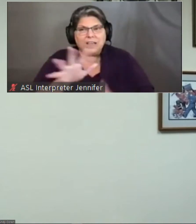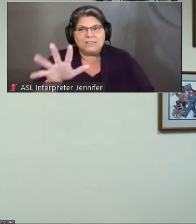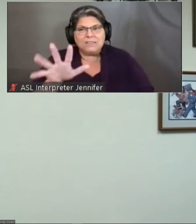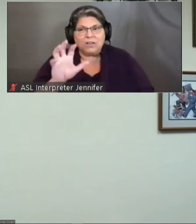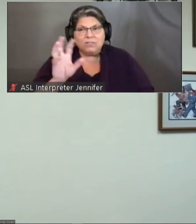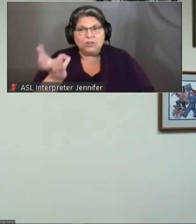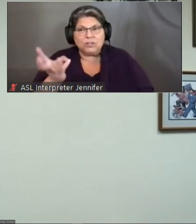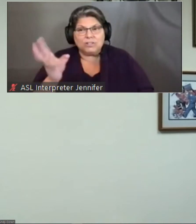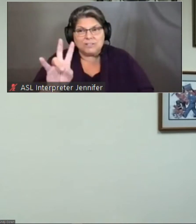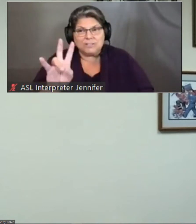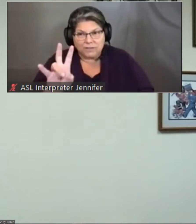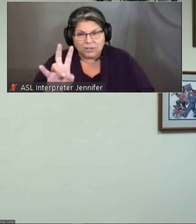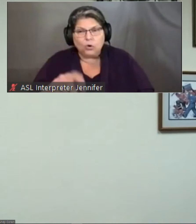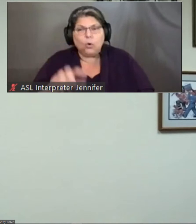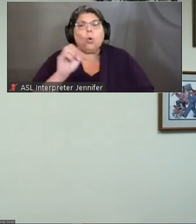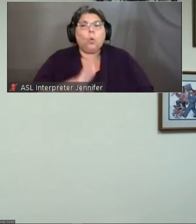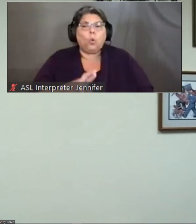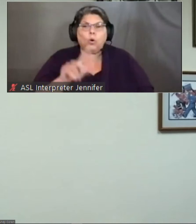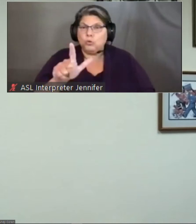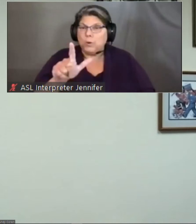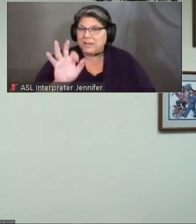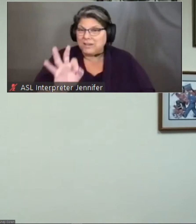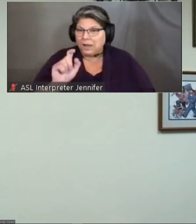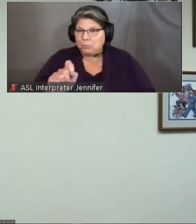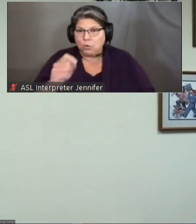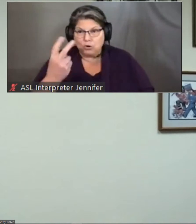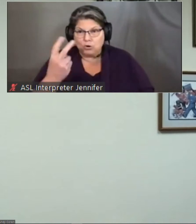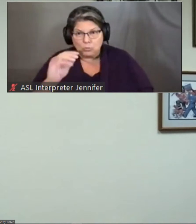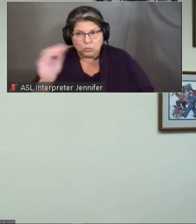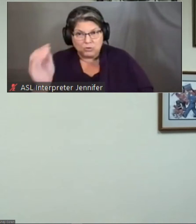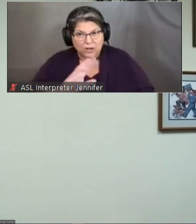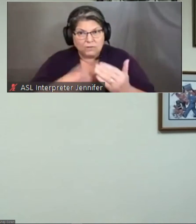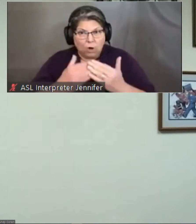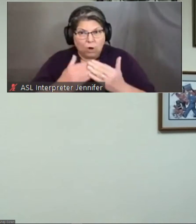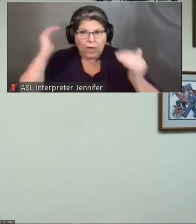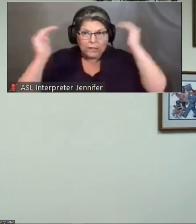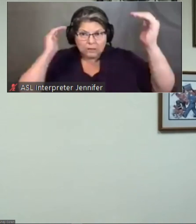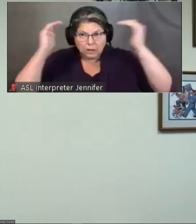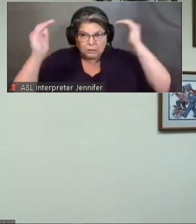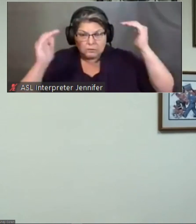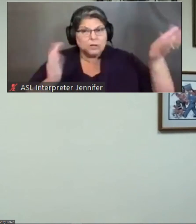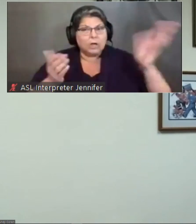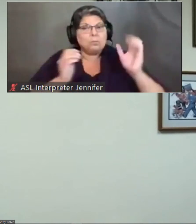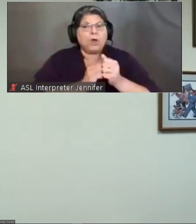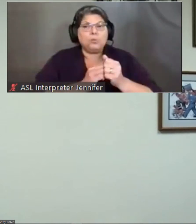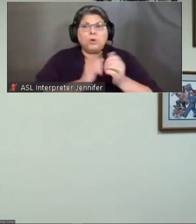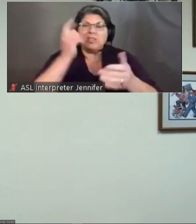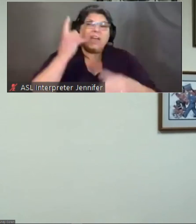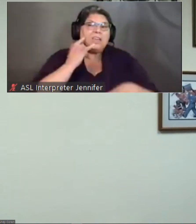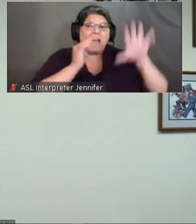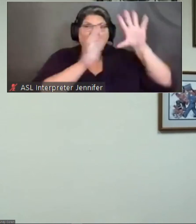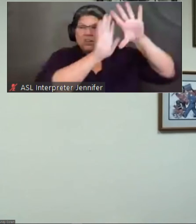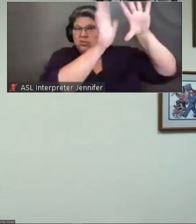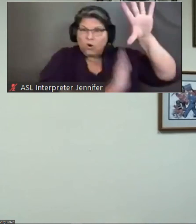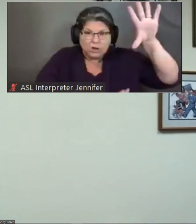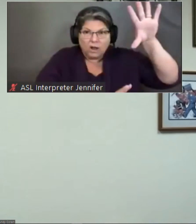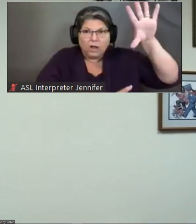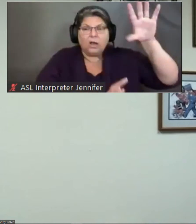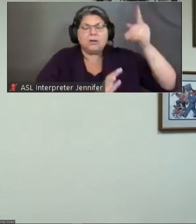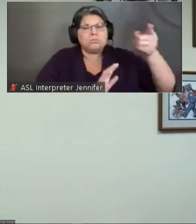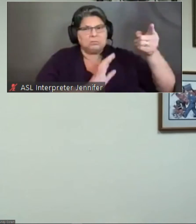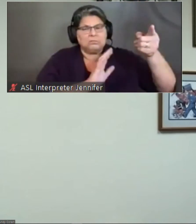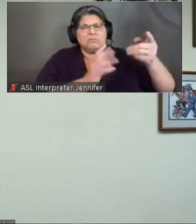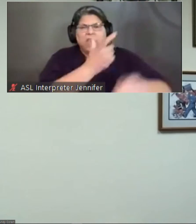19,567, or 29.2% of adults, compared with California as a whole has